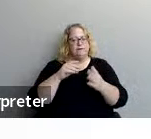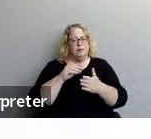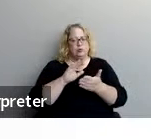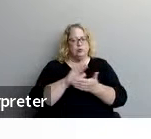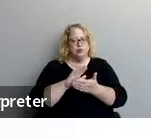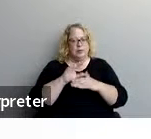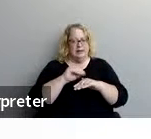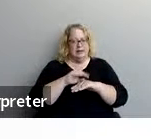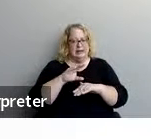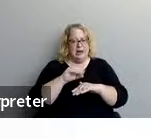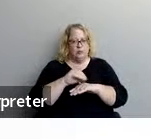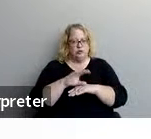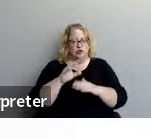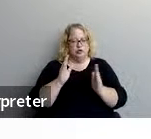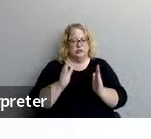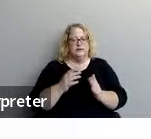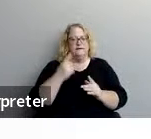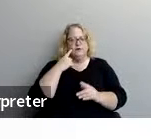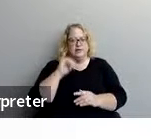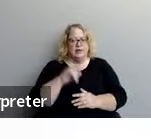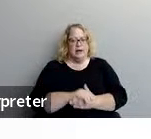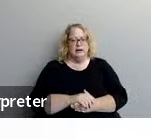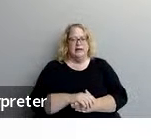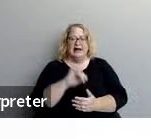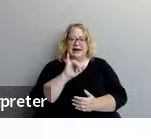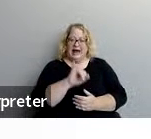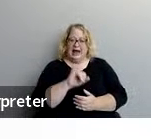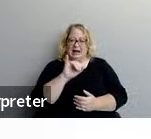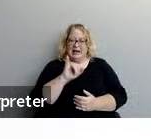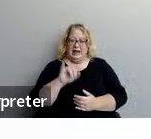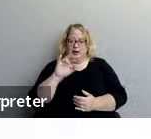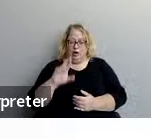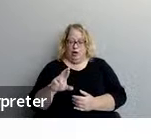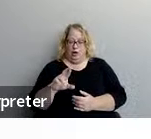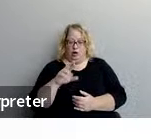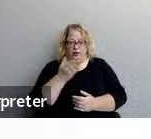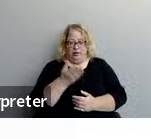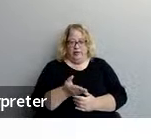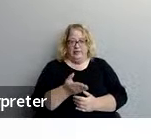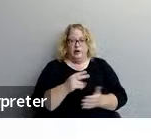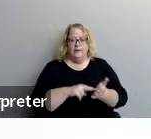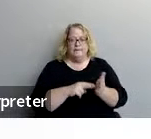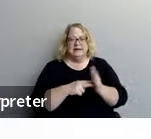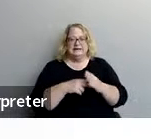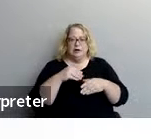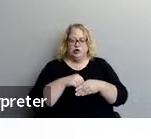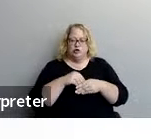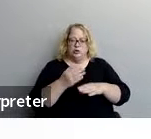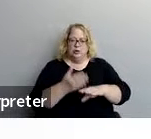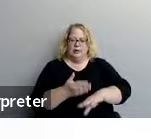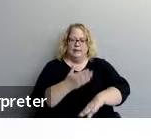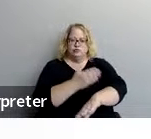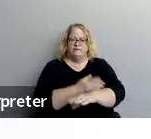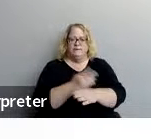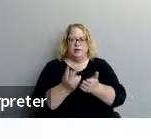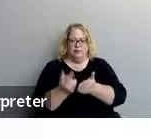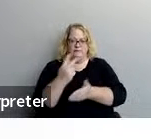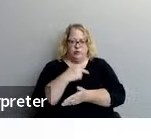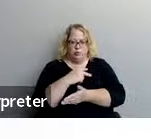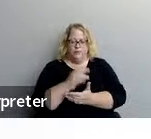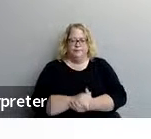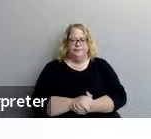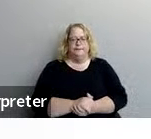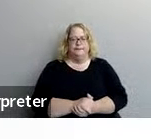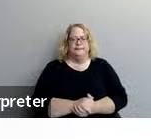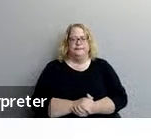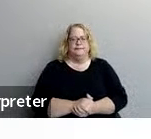this one. The first key indicator, that IIR that you see, refers to internal improvement review.